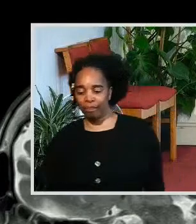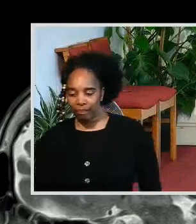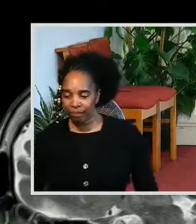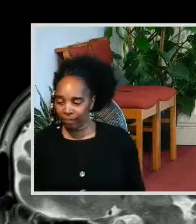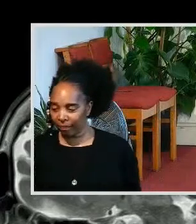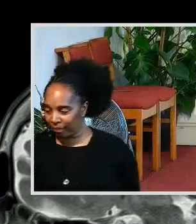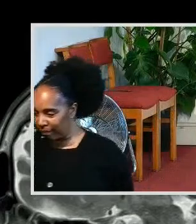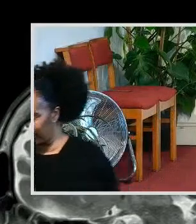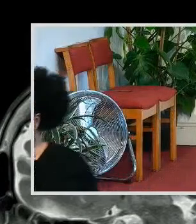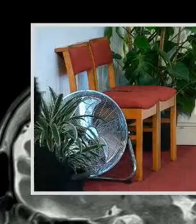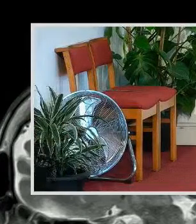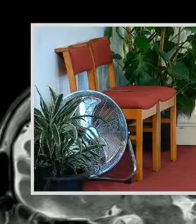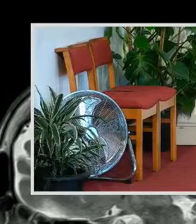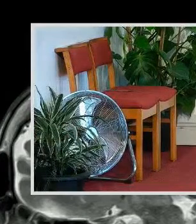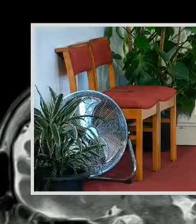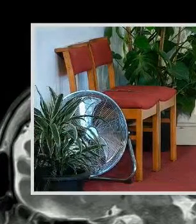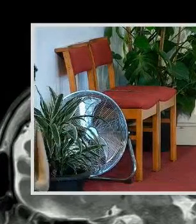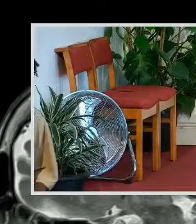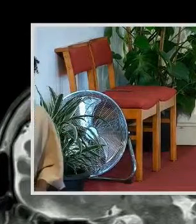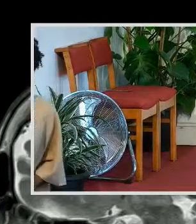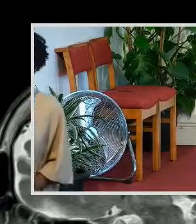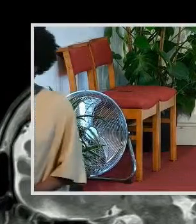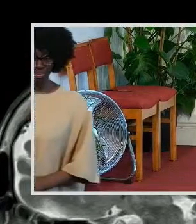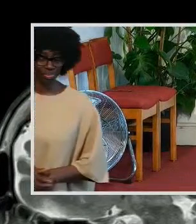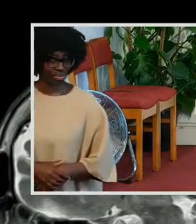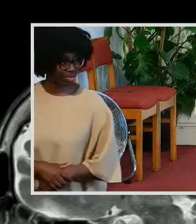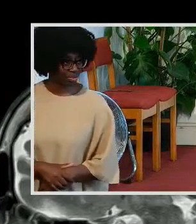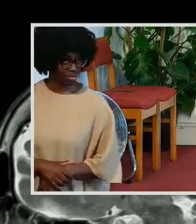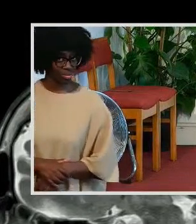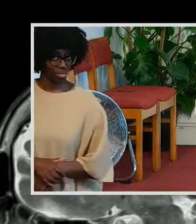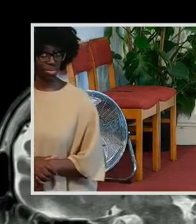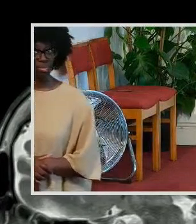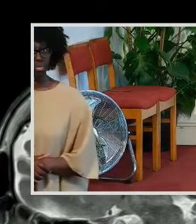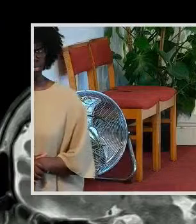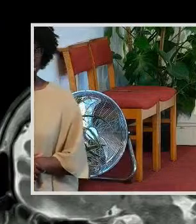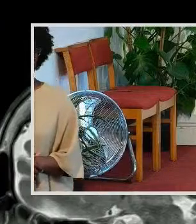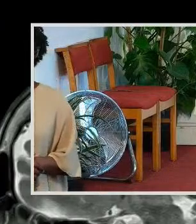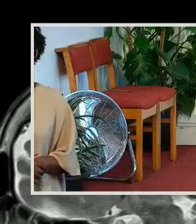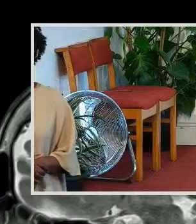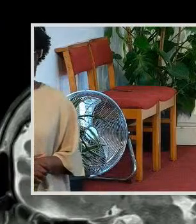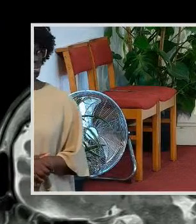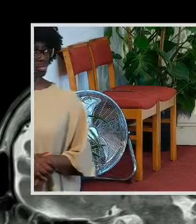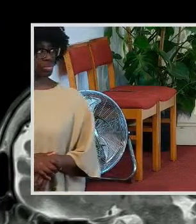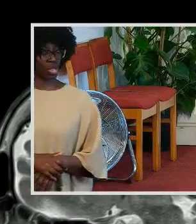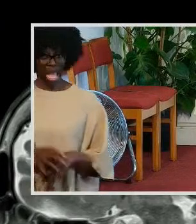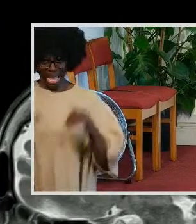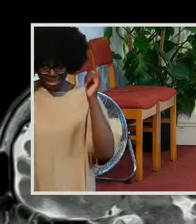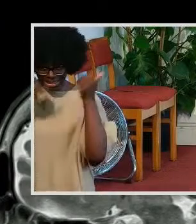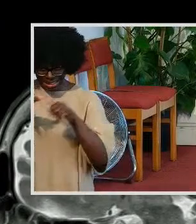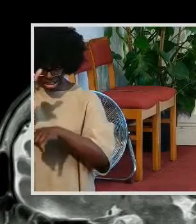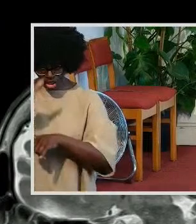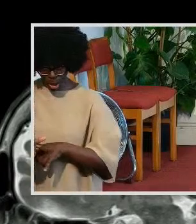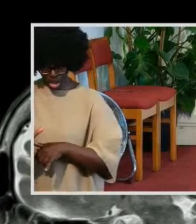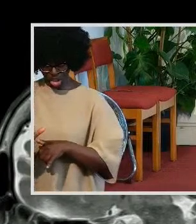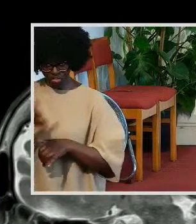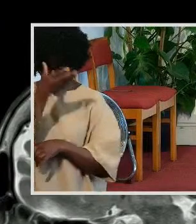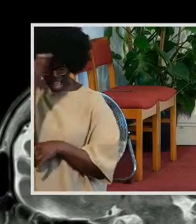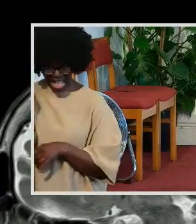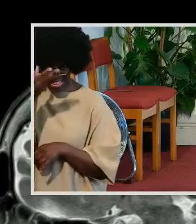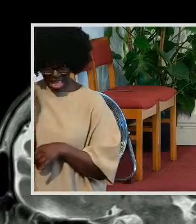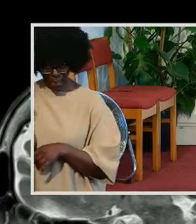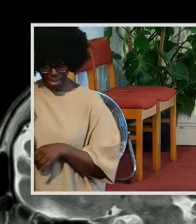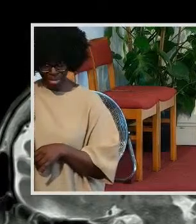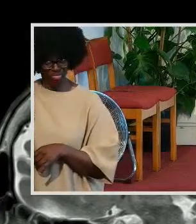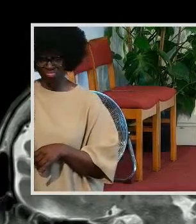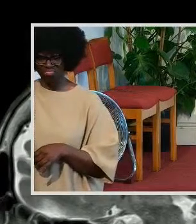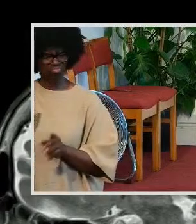Sorry. Okay, switching. Okay, sorry. At the moment, we can't really test somebody for Alzheimer's. There's no chemical test like other